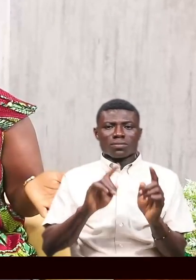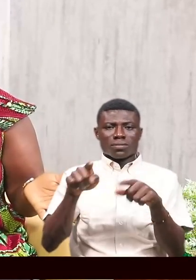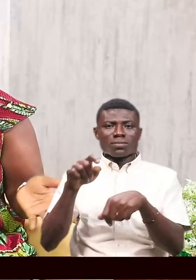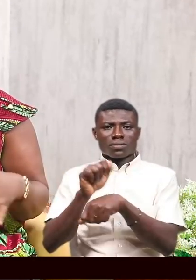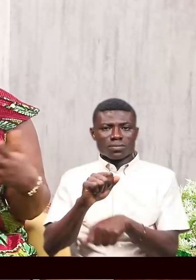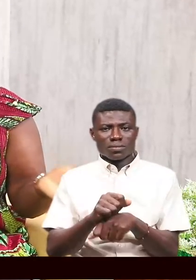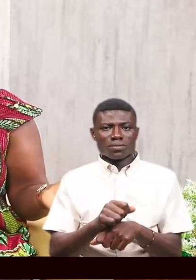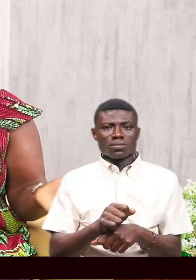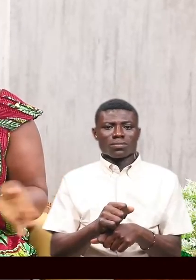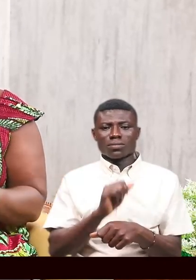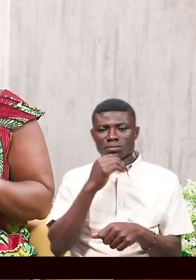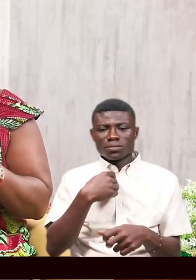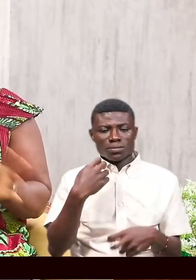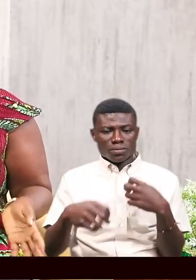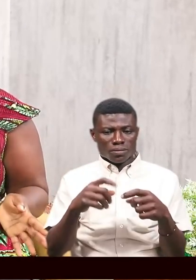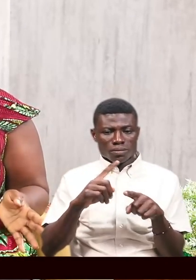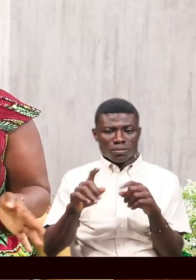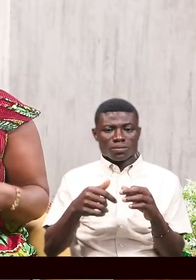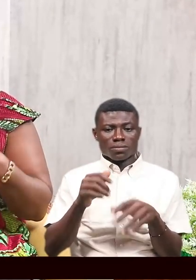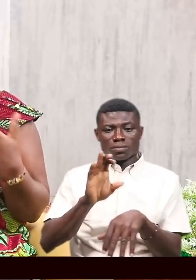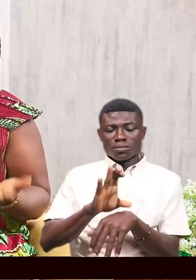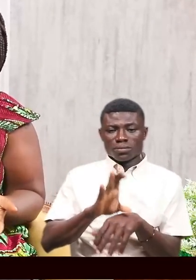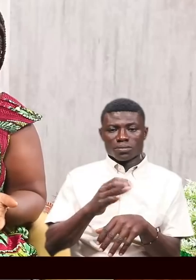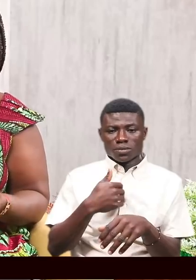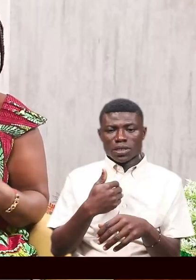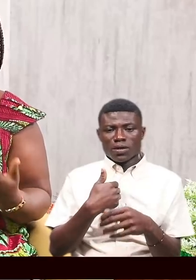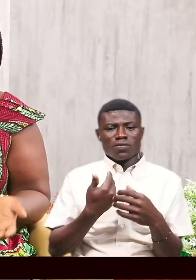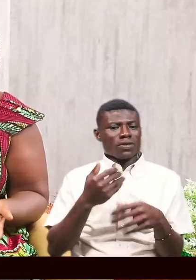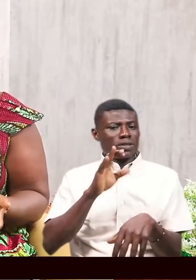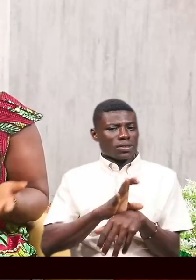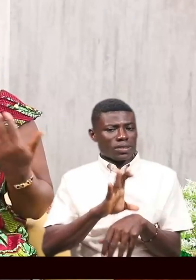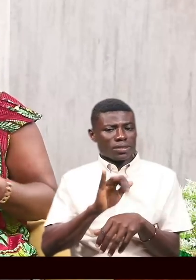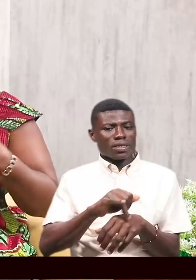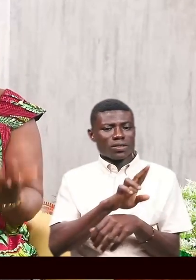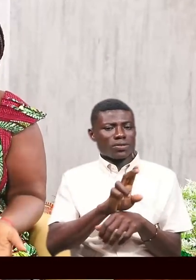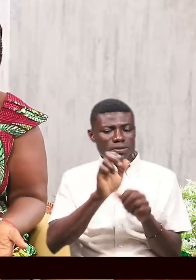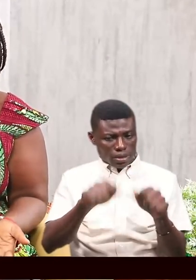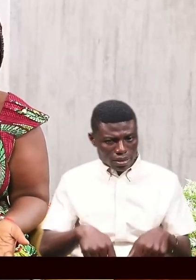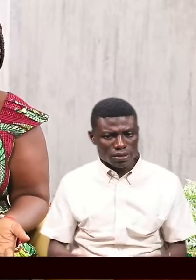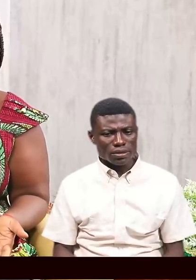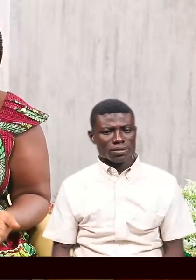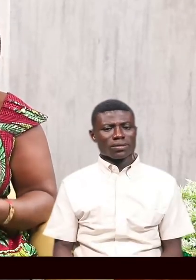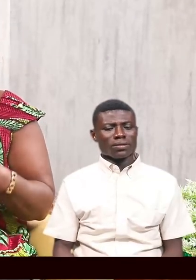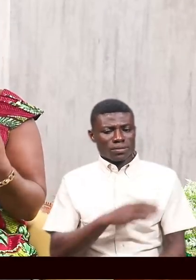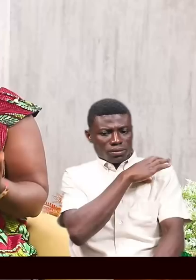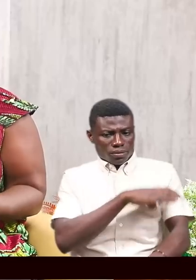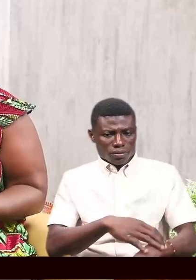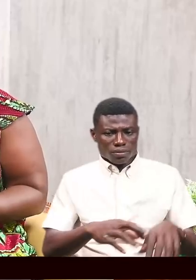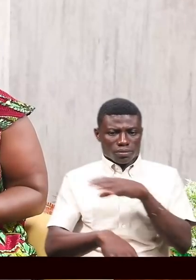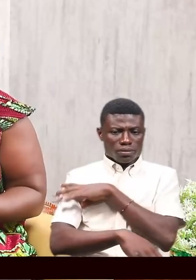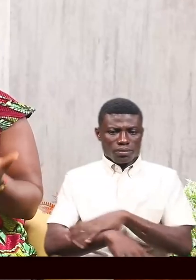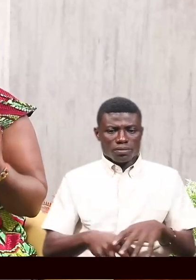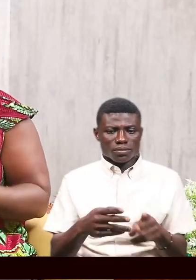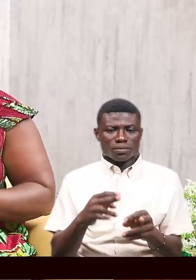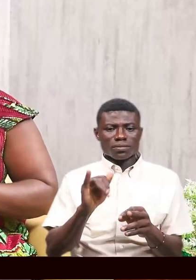ade ne dia mini problem ba me kwa sorry a me won ta dia ti sa meshe senya san so